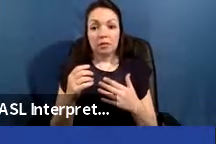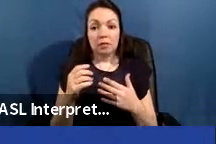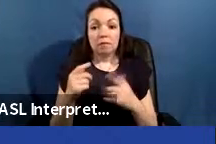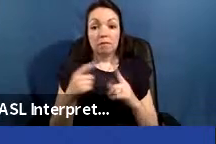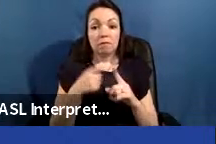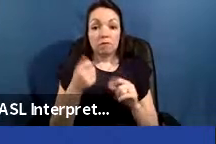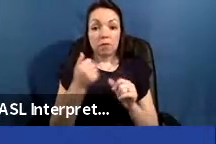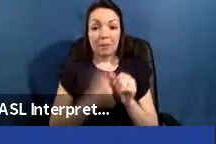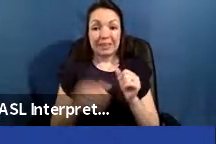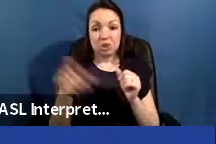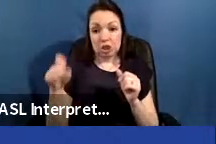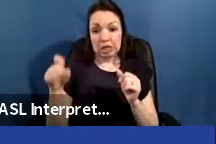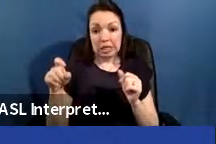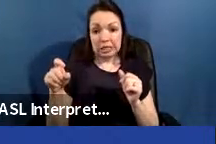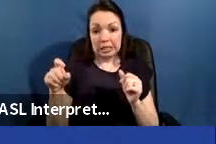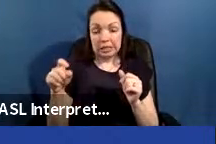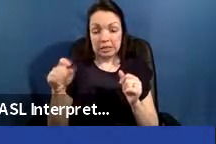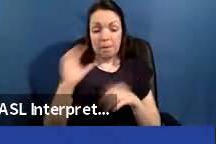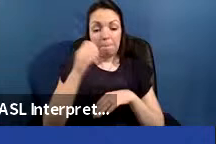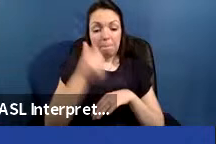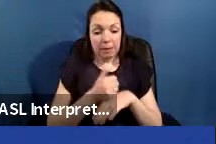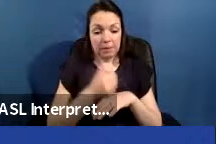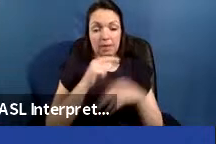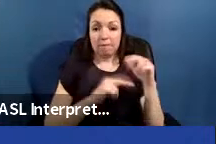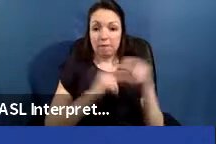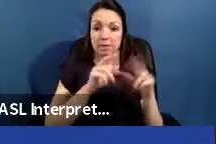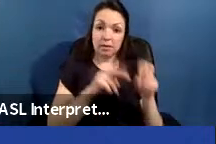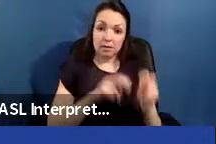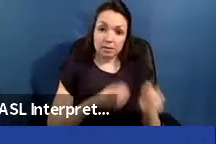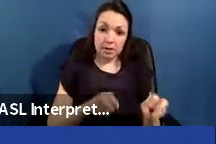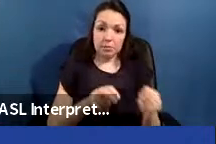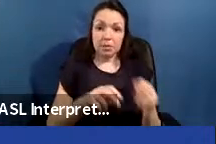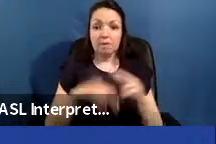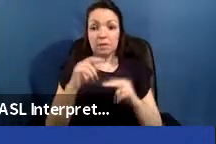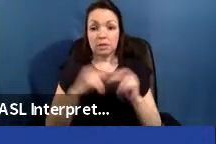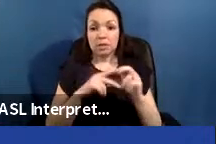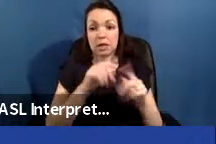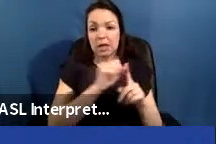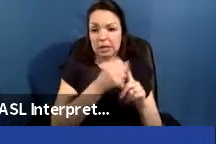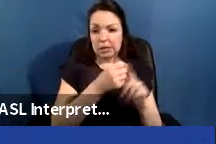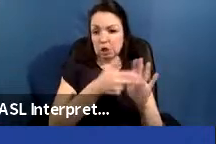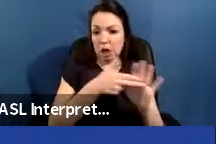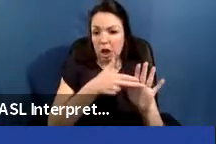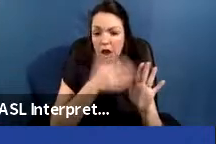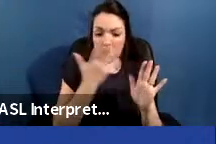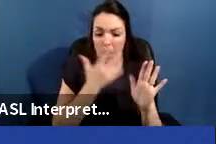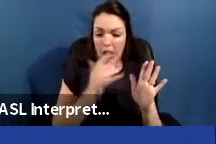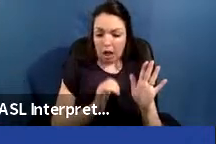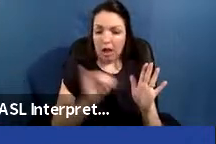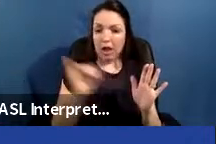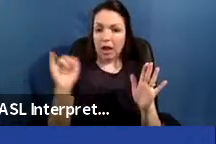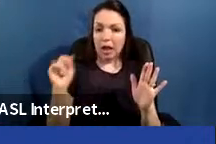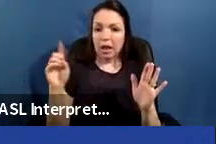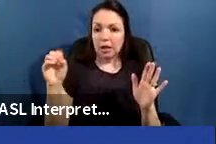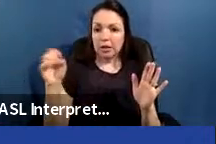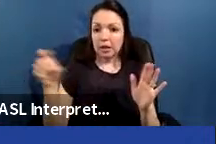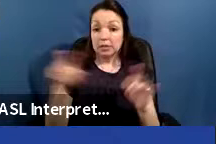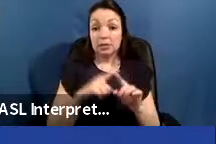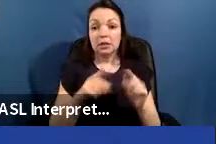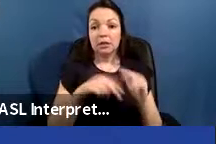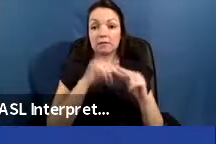these needs are based on the facility assessment or the facility condition index. The facility